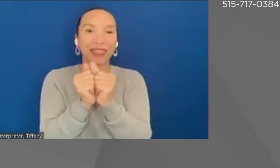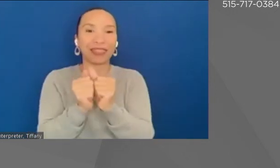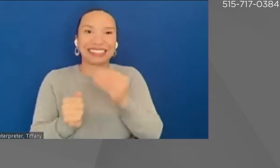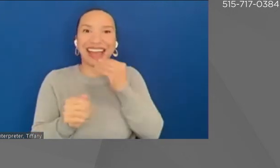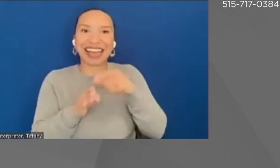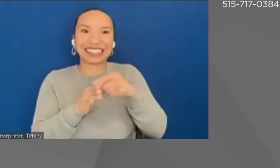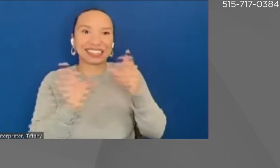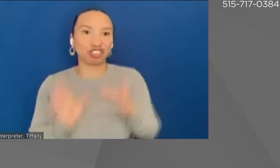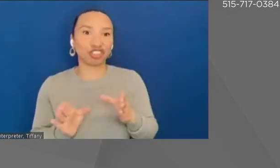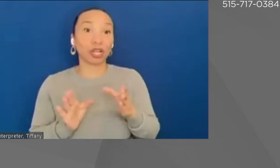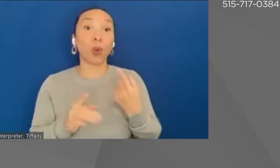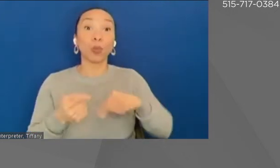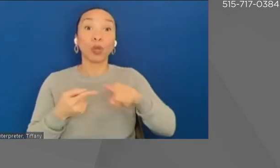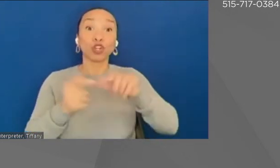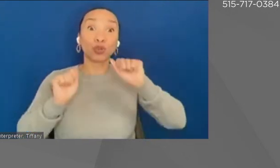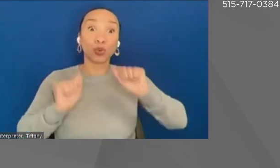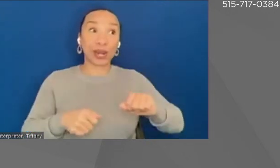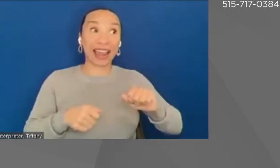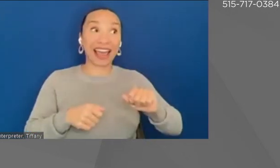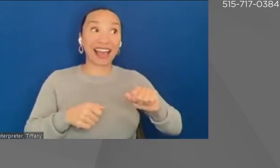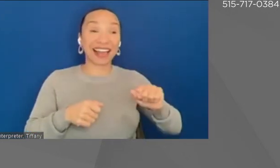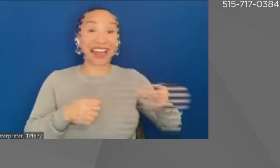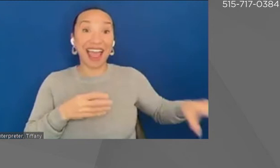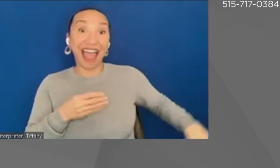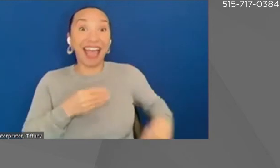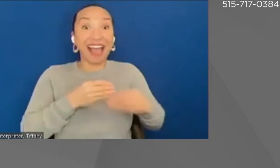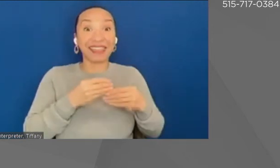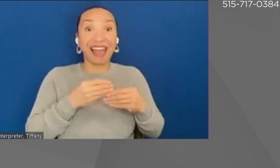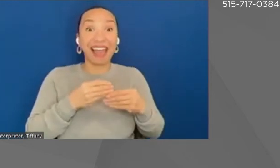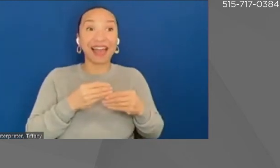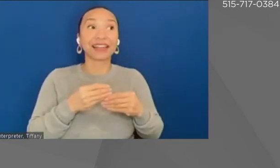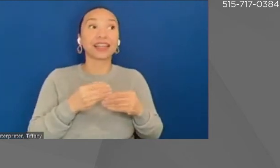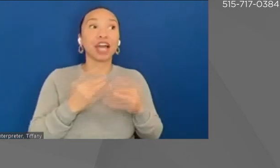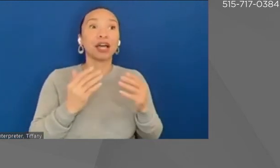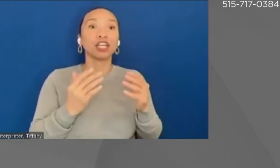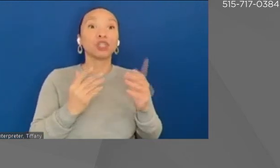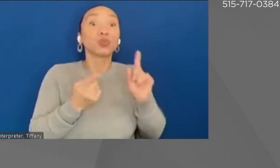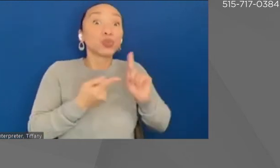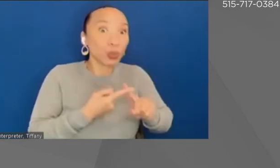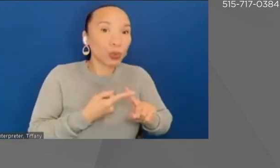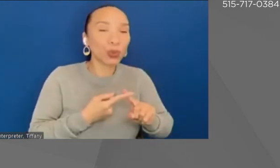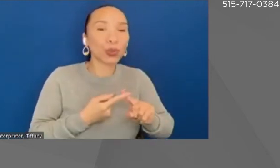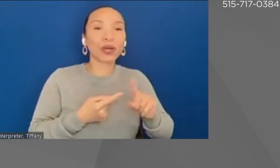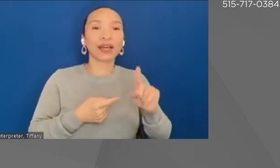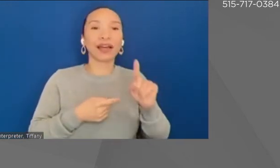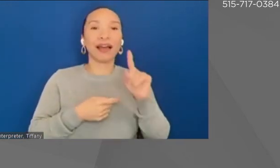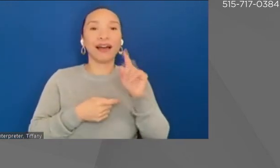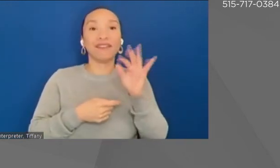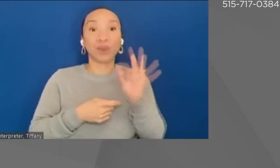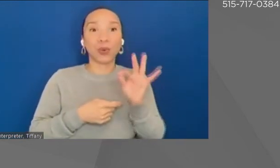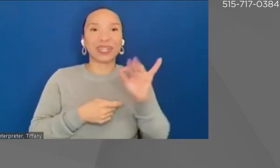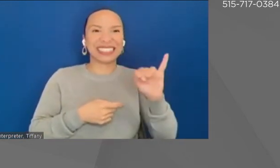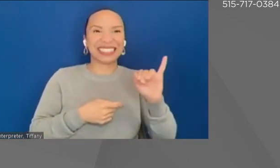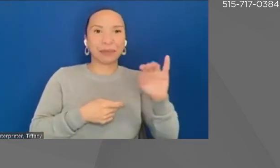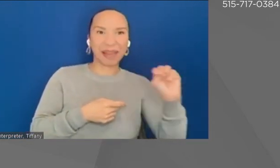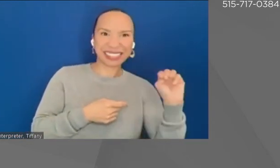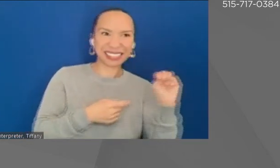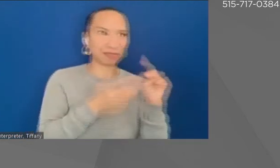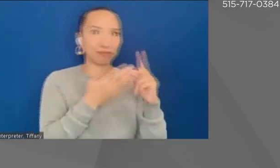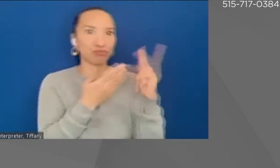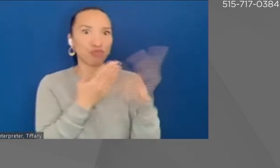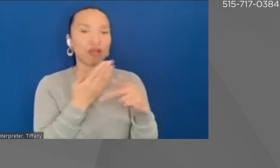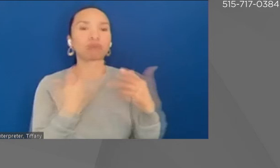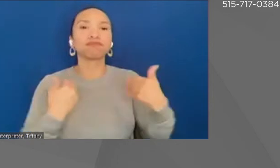collaborate and include those on with additional food as medicine programs for, say, medically tailored meal boxes. We are